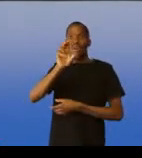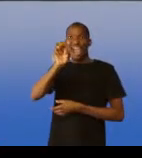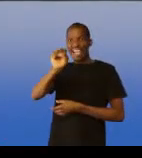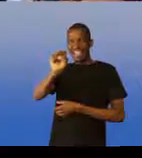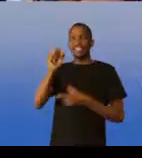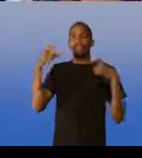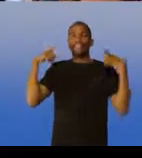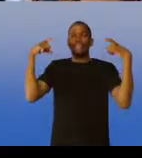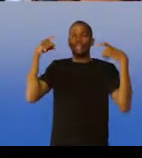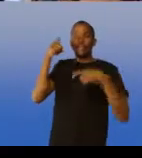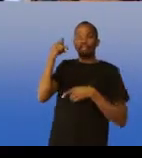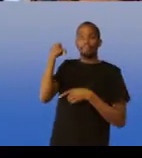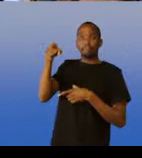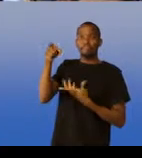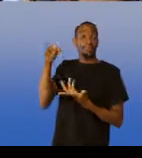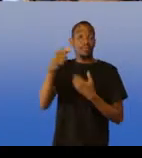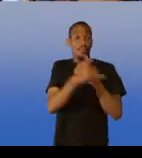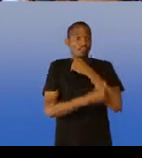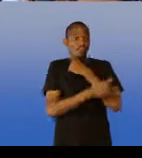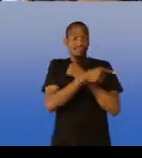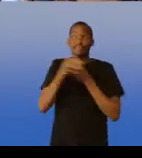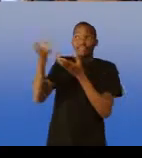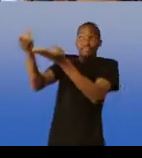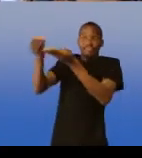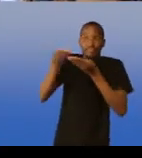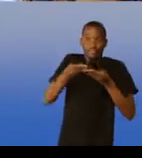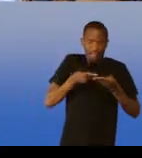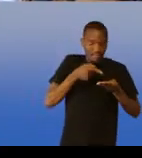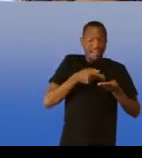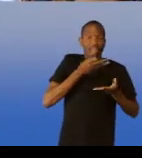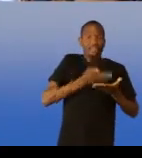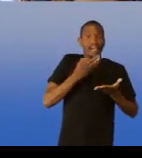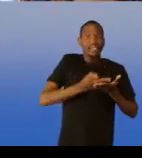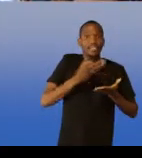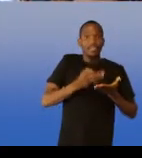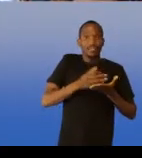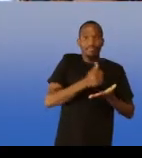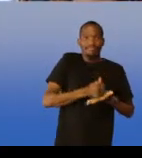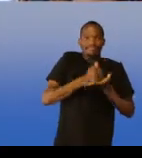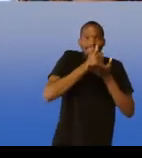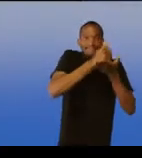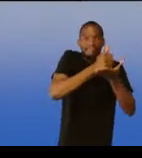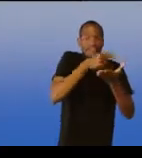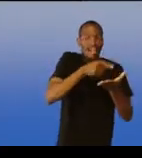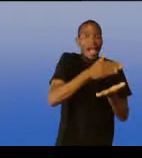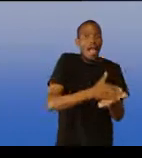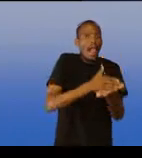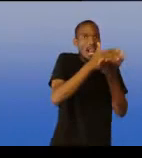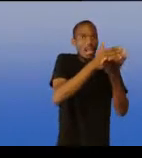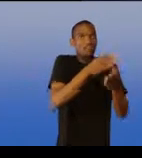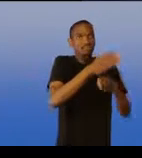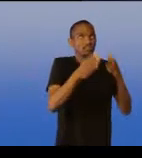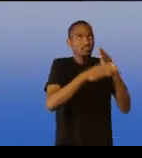government, the country was able to receive, first of all, financial assistance that helped in building